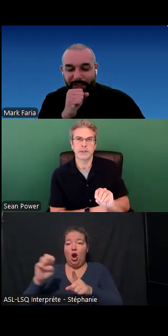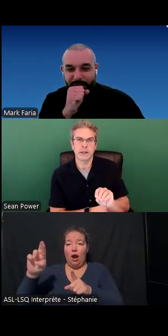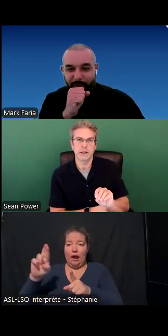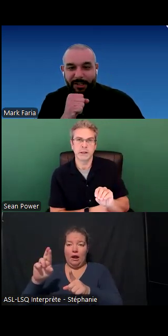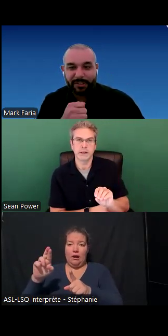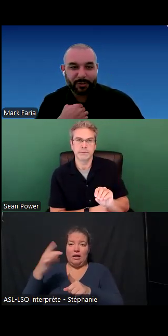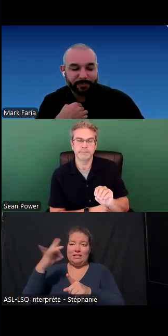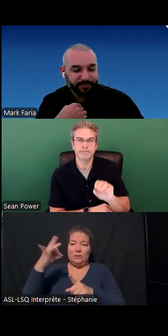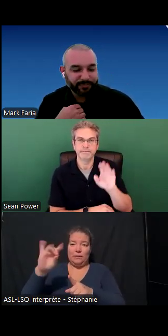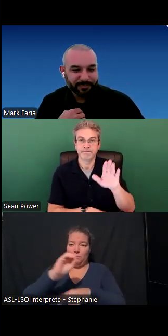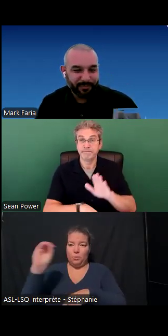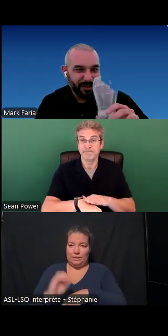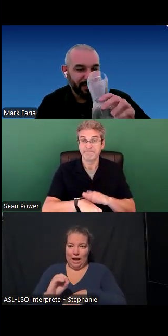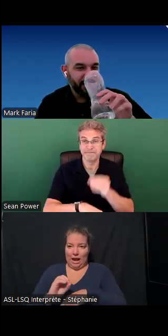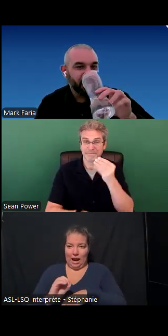I'm sick this morning, so